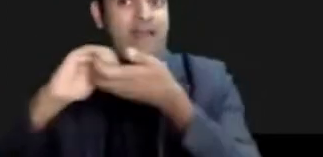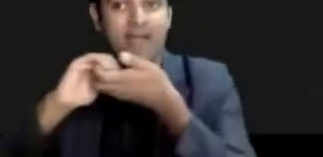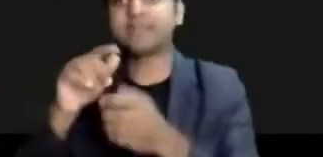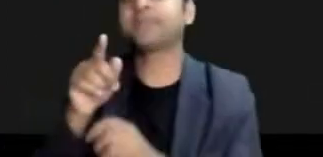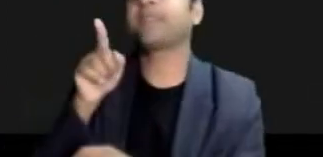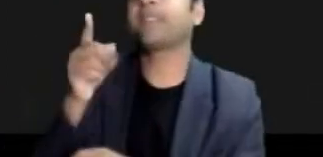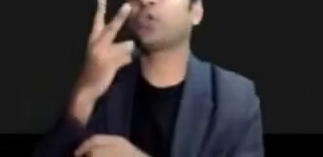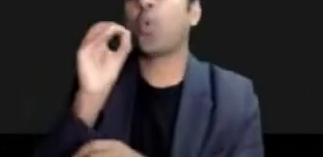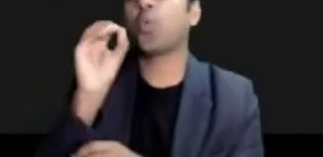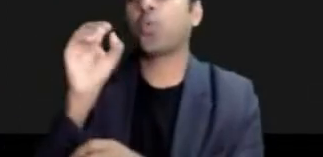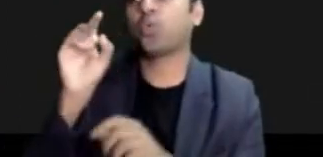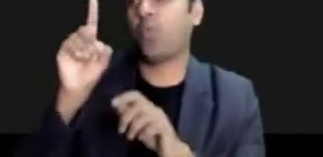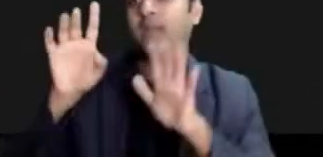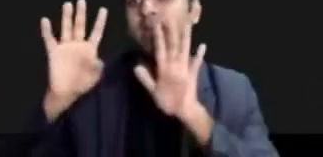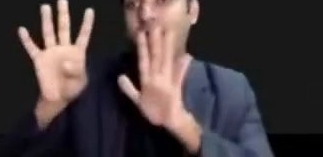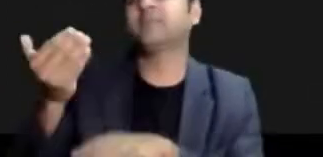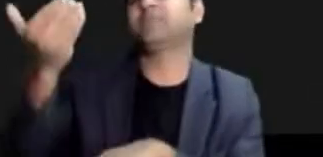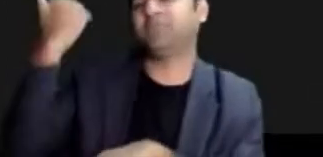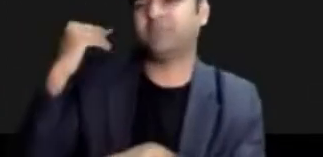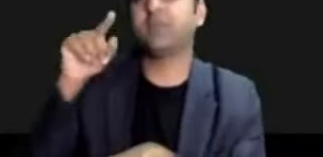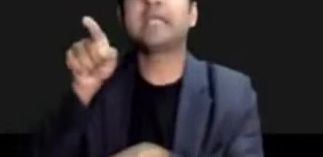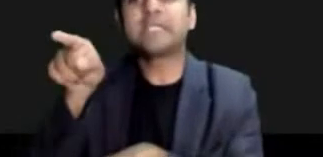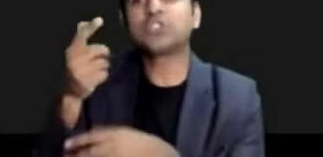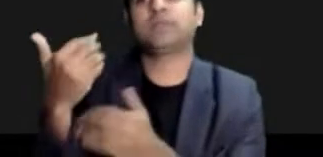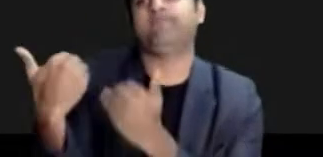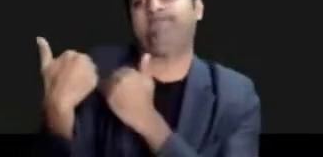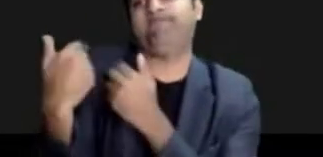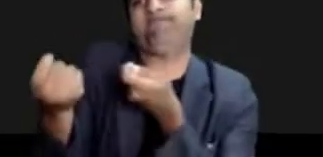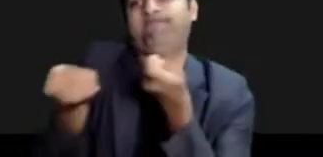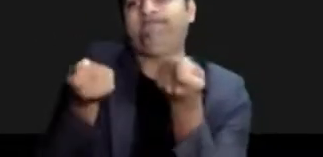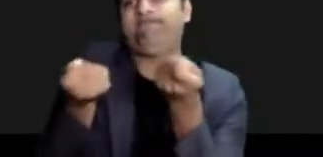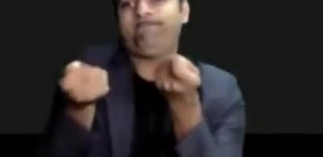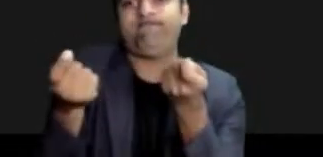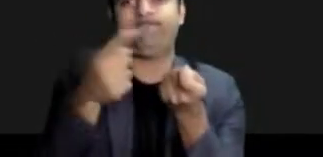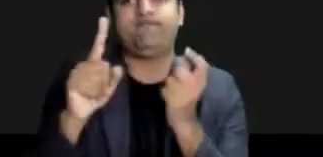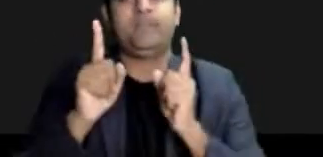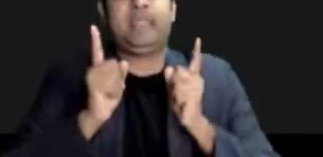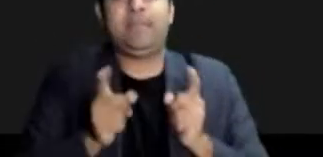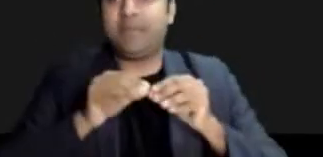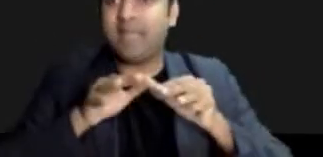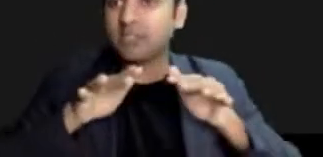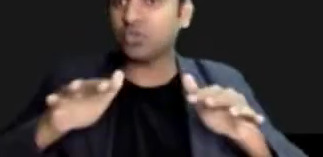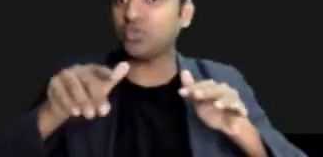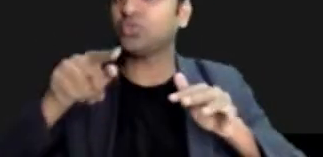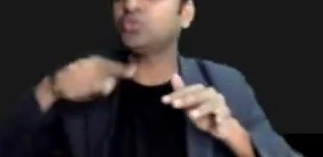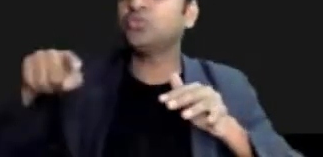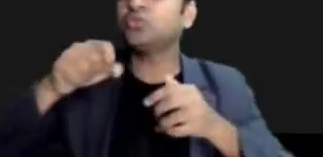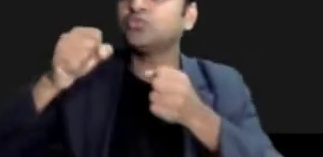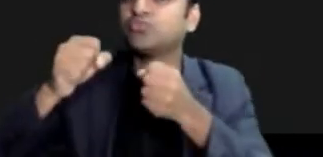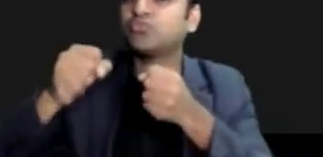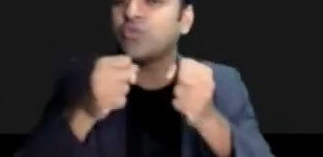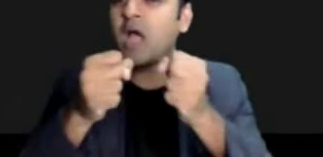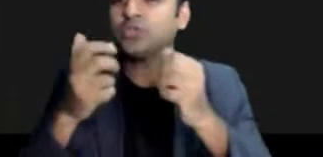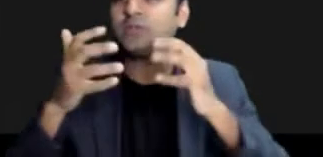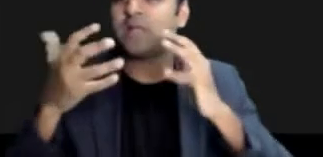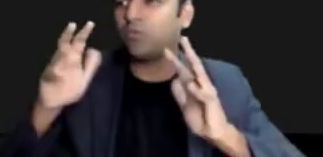displacement, climate action, and disaster risk reduction. She has led IDA COVID-19 emergency response in the aftermath